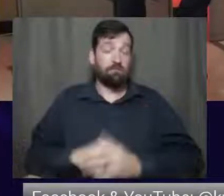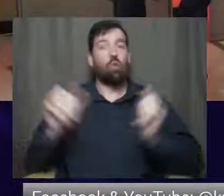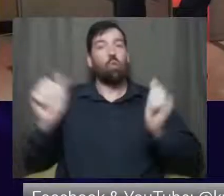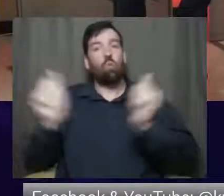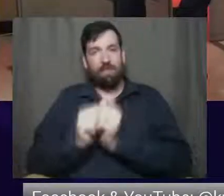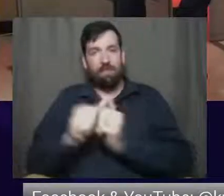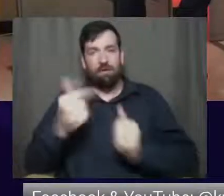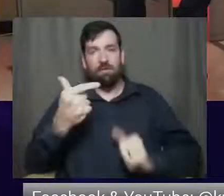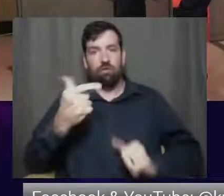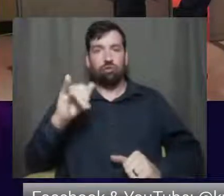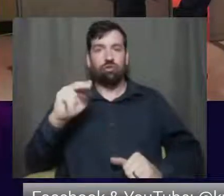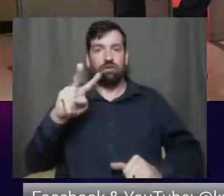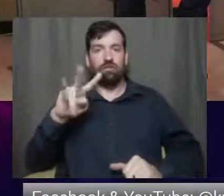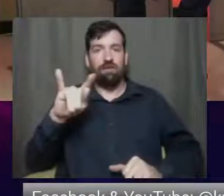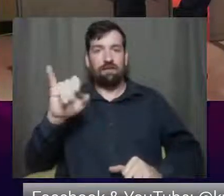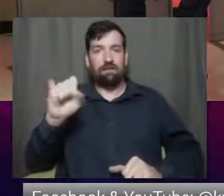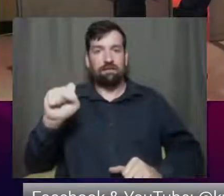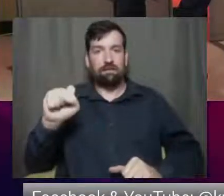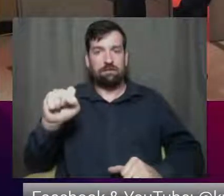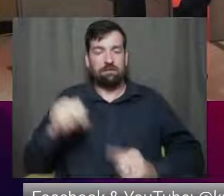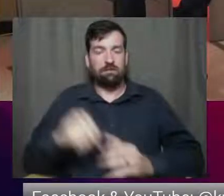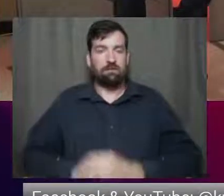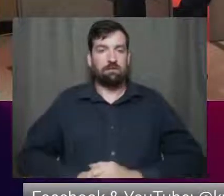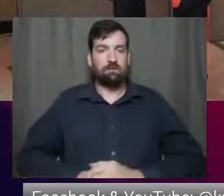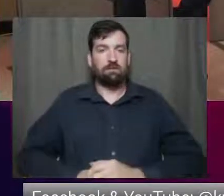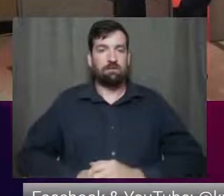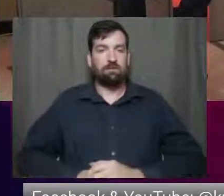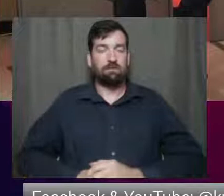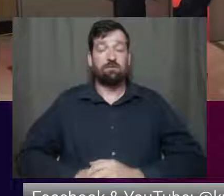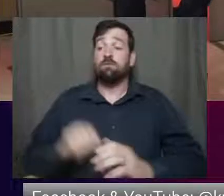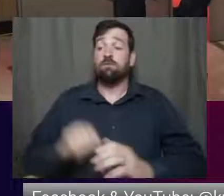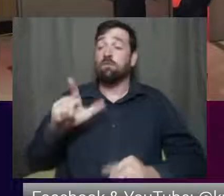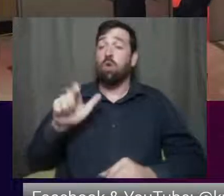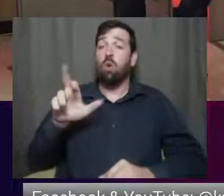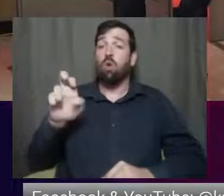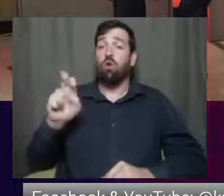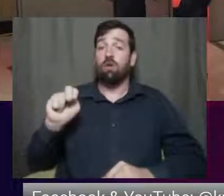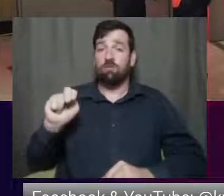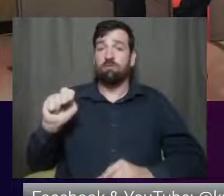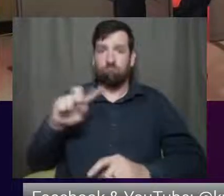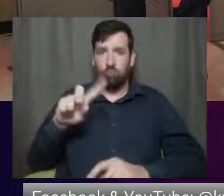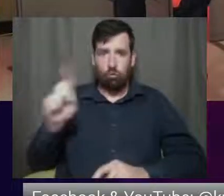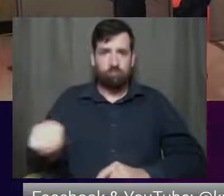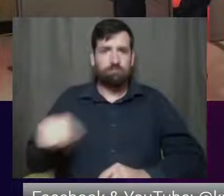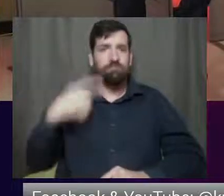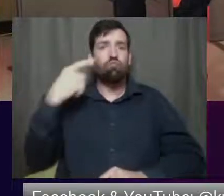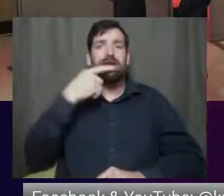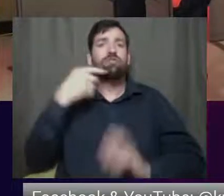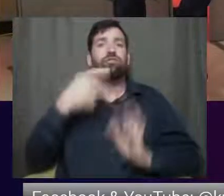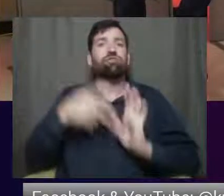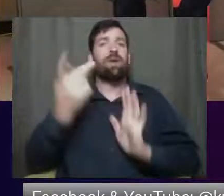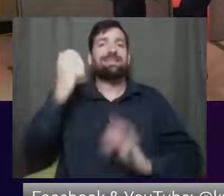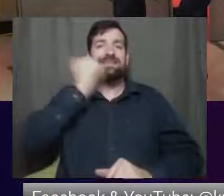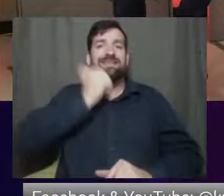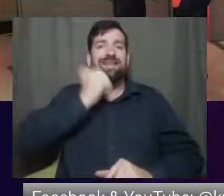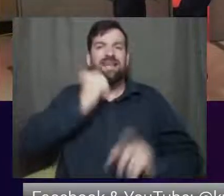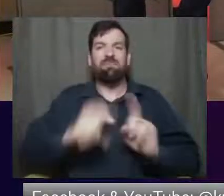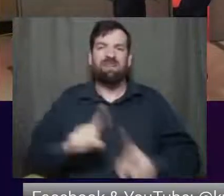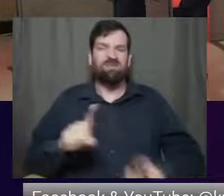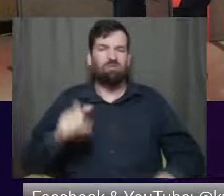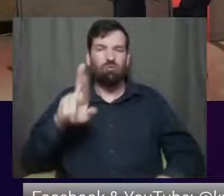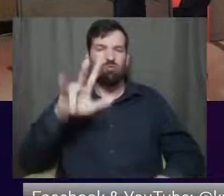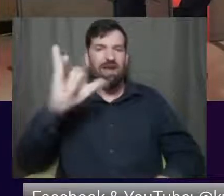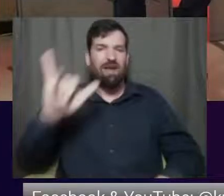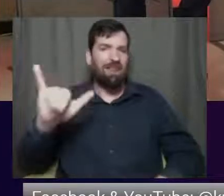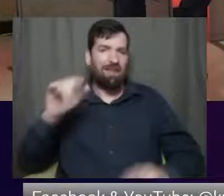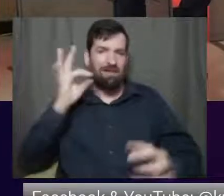gingivitis control too. Lauren has a question. I brush my teeth twice a day, but I rarely floss. I'm